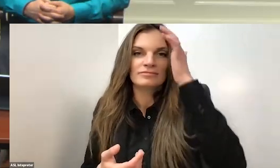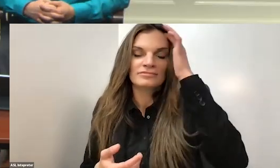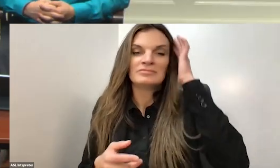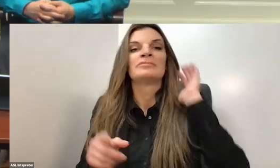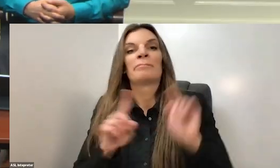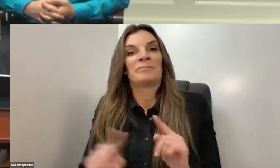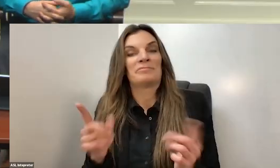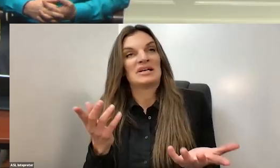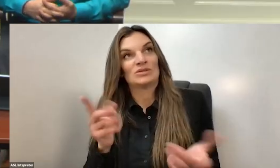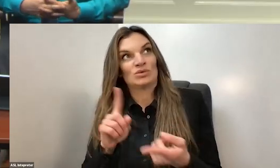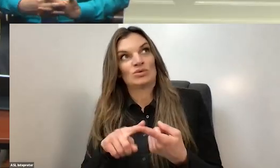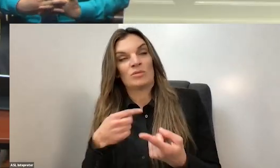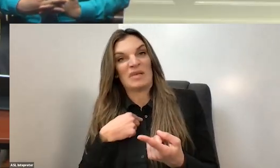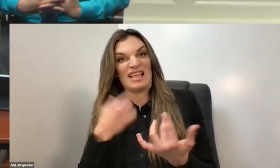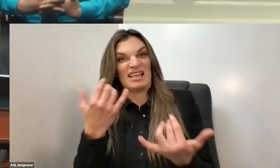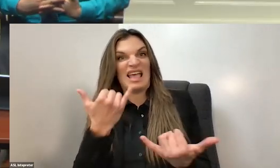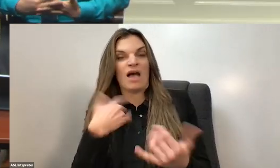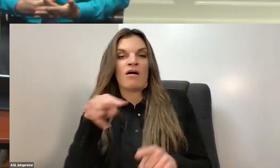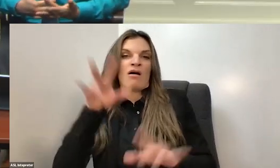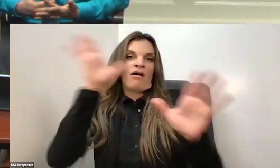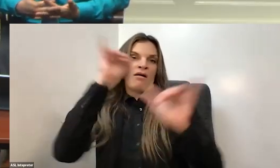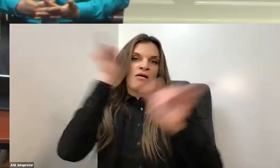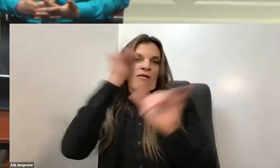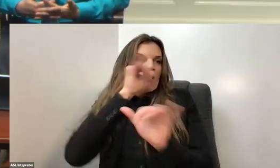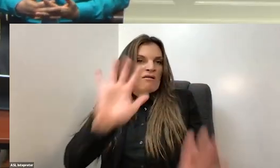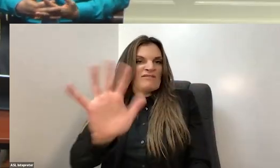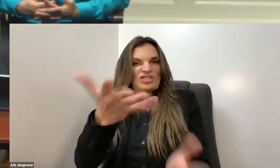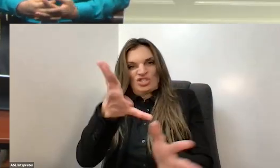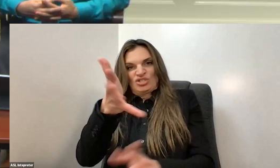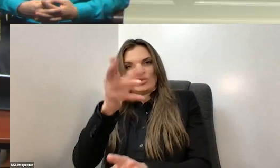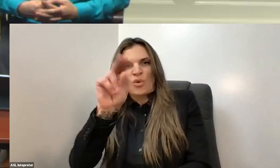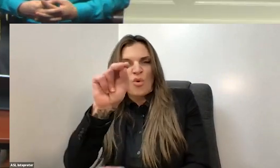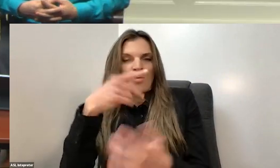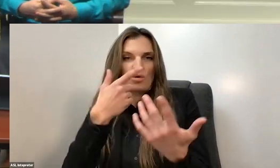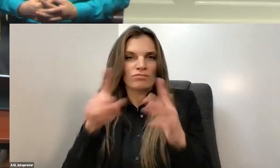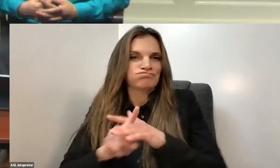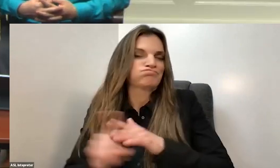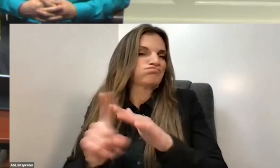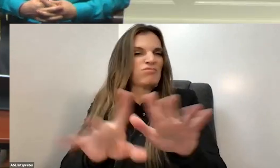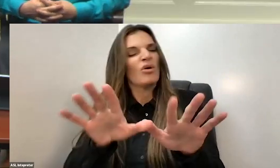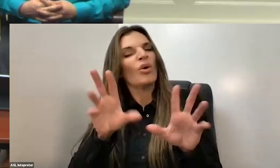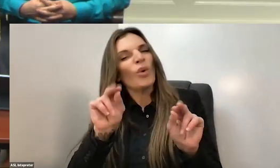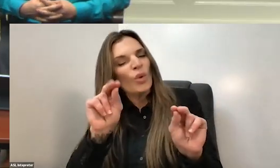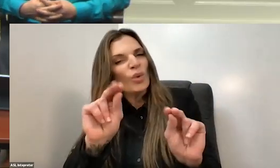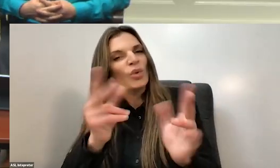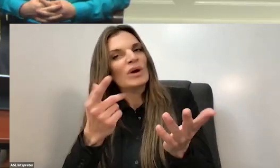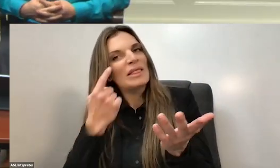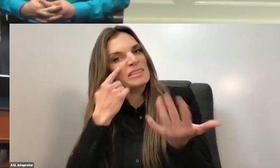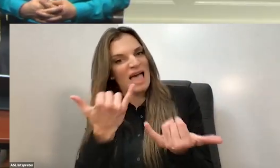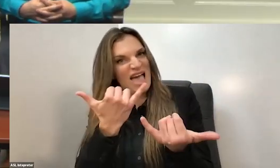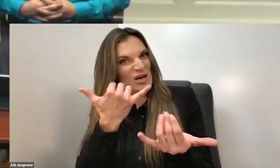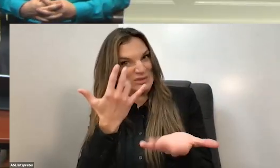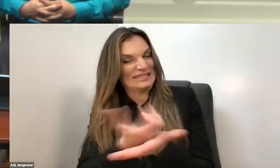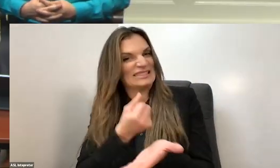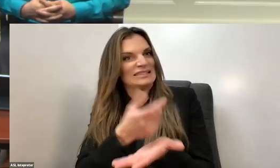the road that we're in trouble. So if you care about the issues, now's the time for all of us to